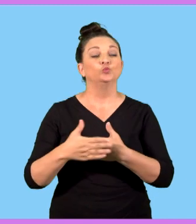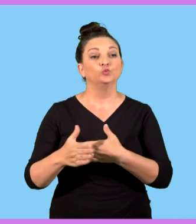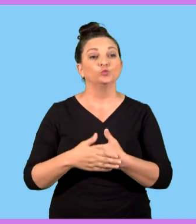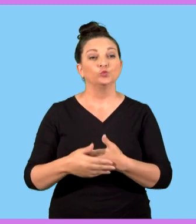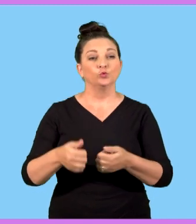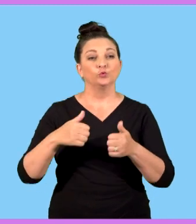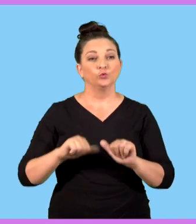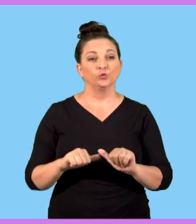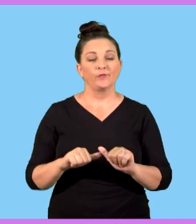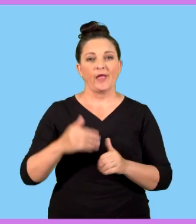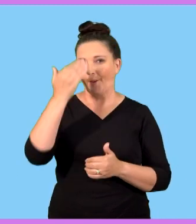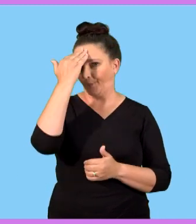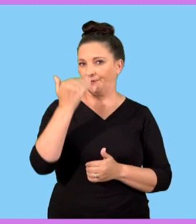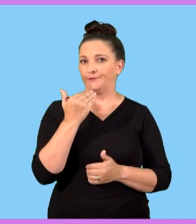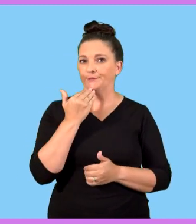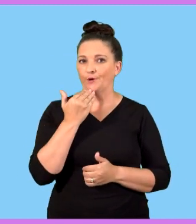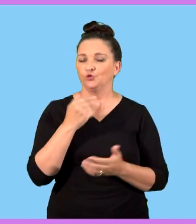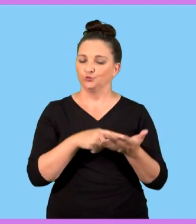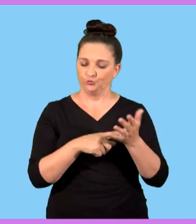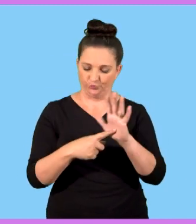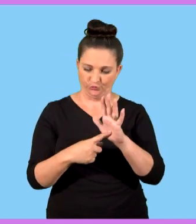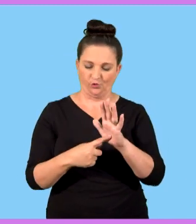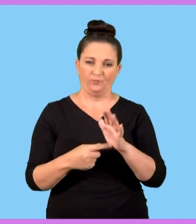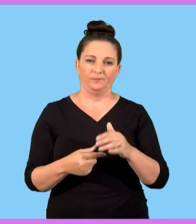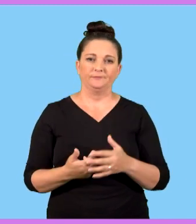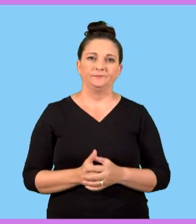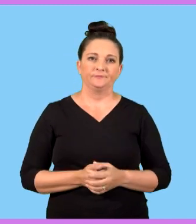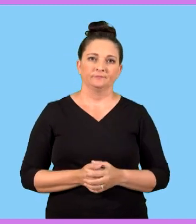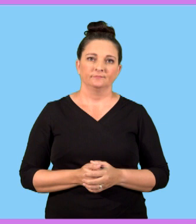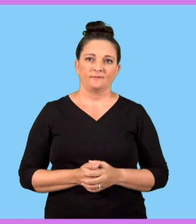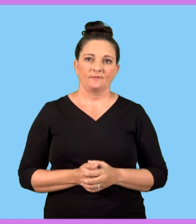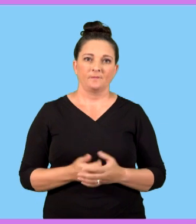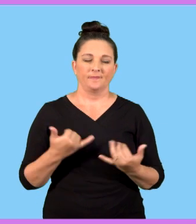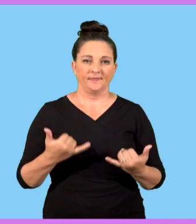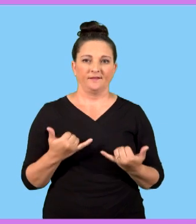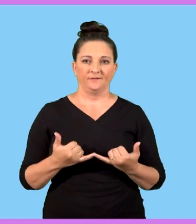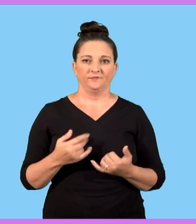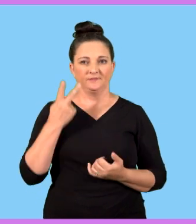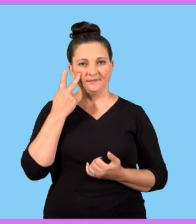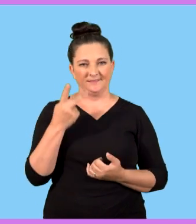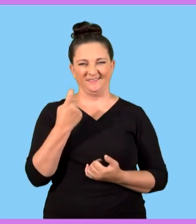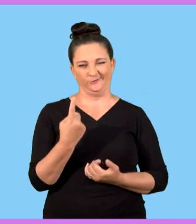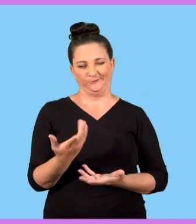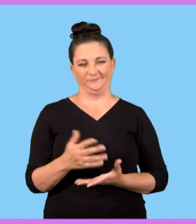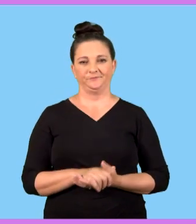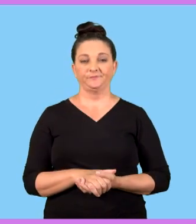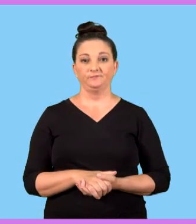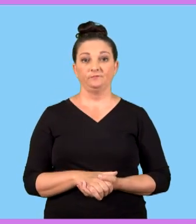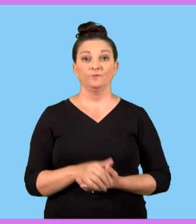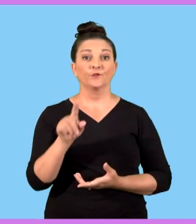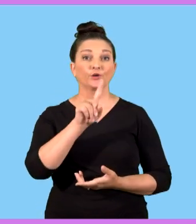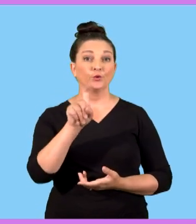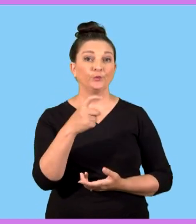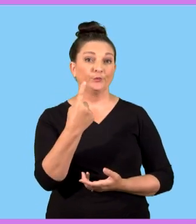the door, and the symbol for window is also included. Okay, now let's tackle this one. So the